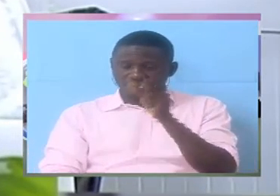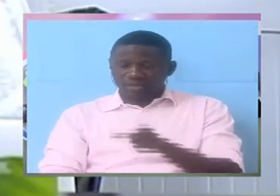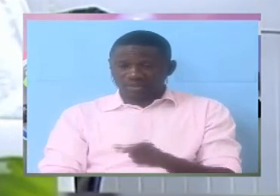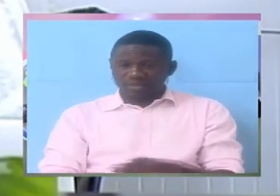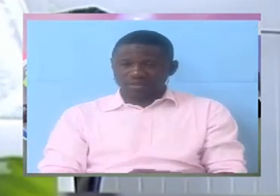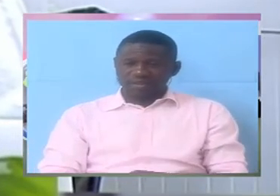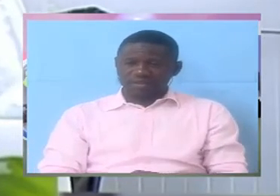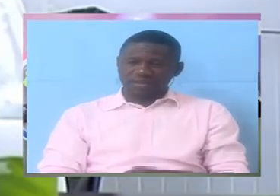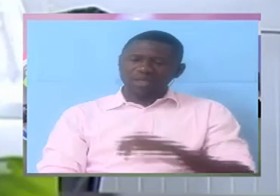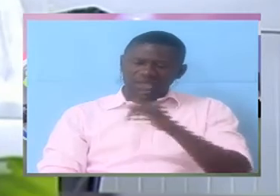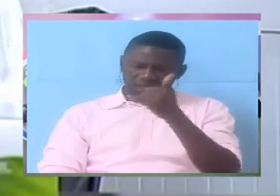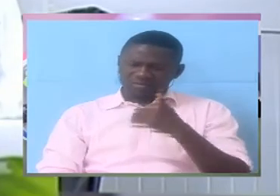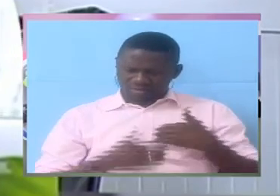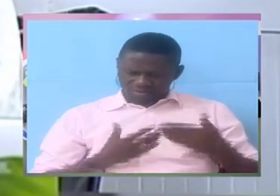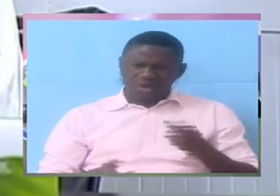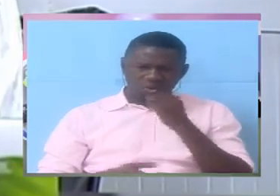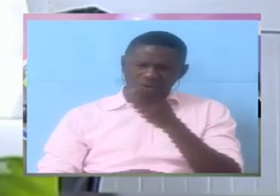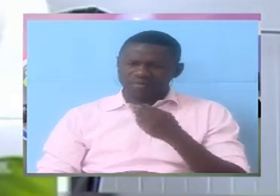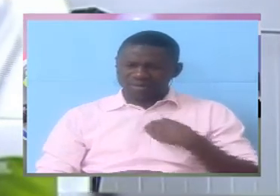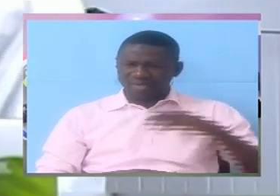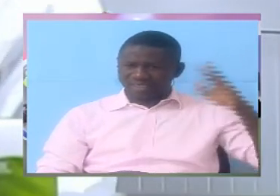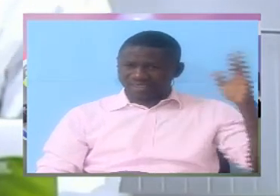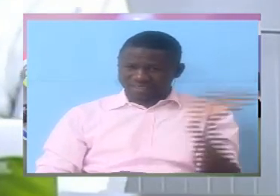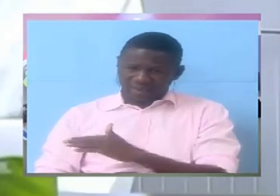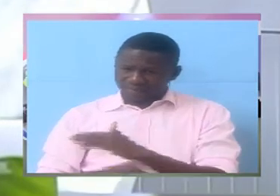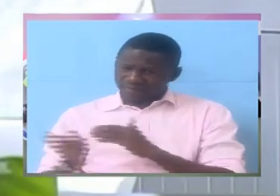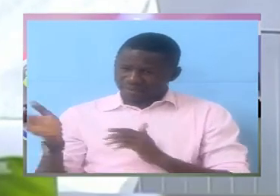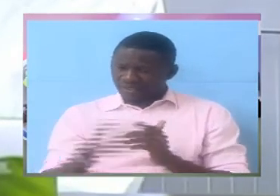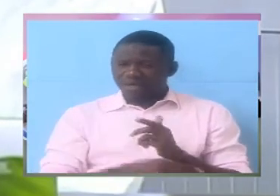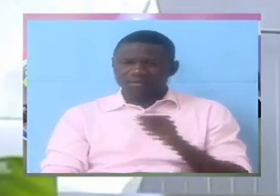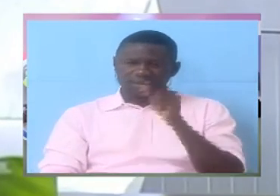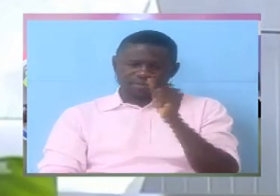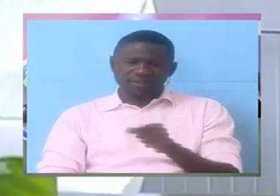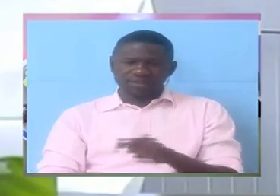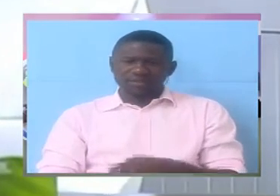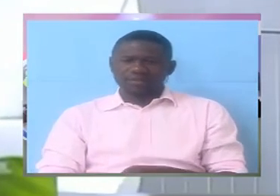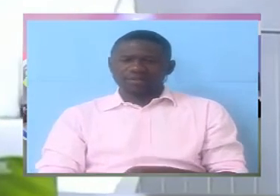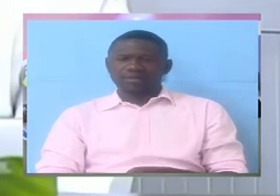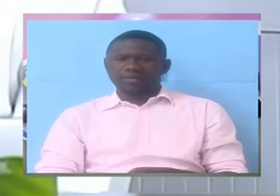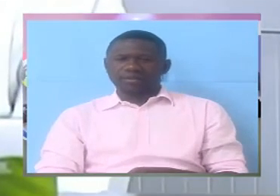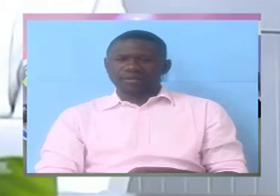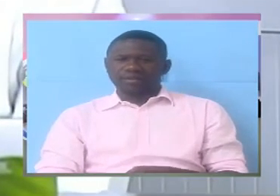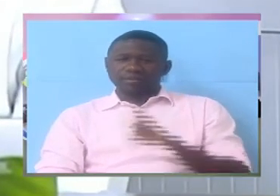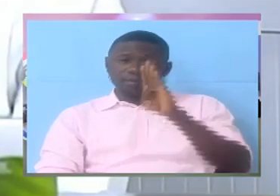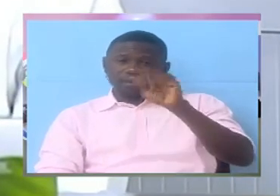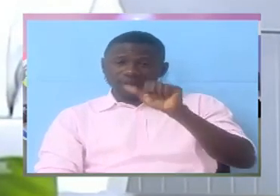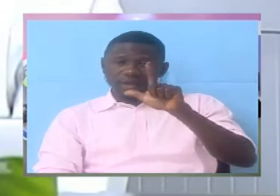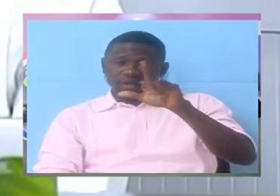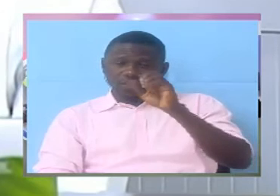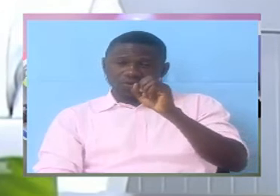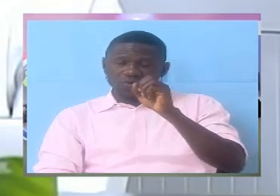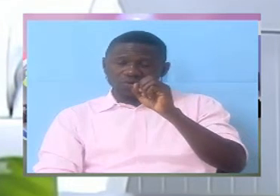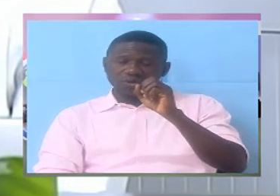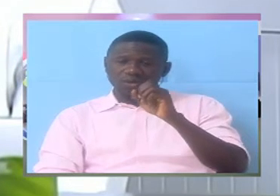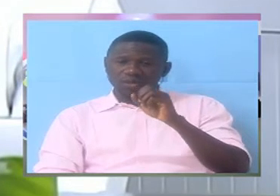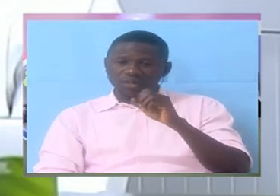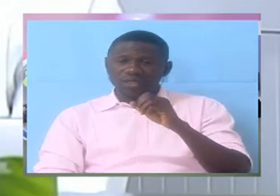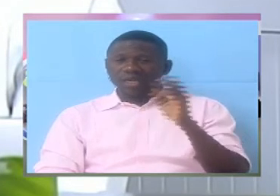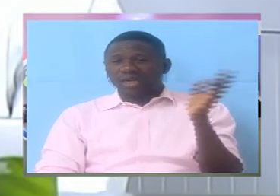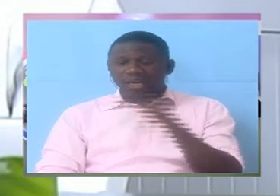confessed that I slapped. Okay. Did Balo Kante lie about Fode Bari that he tortured